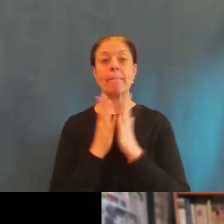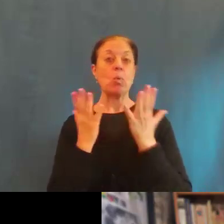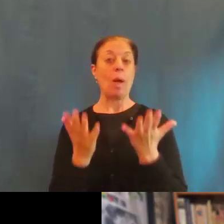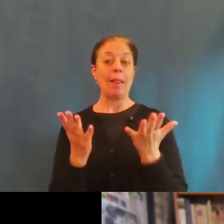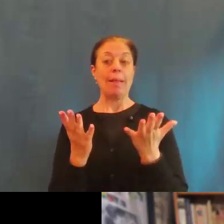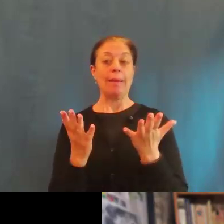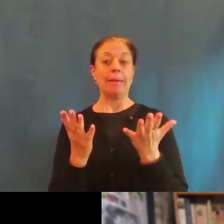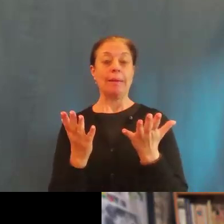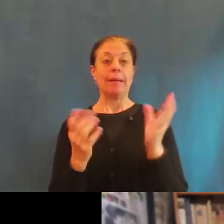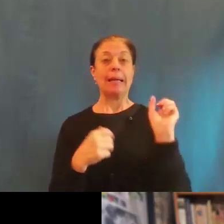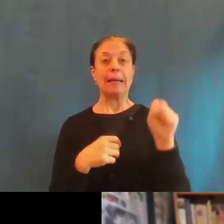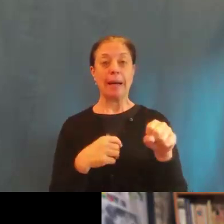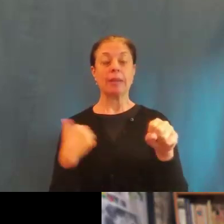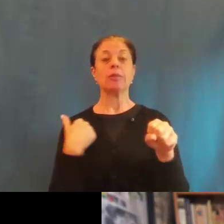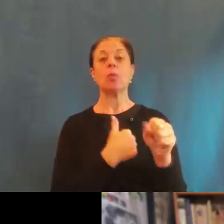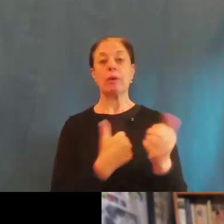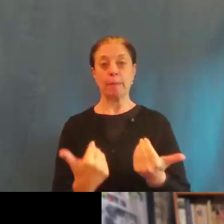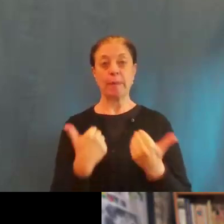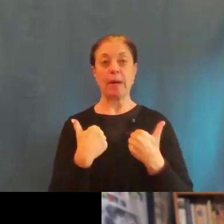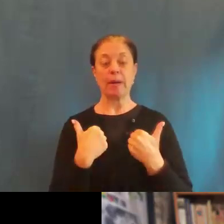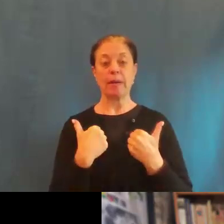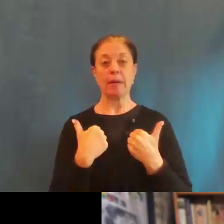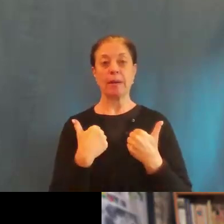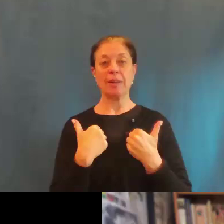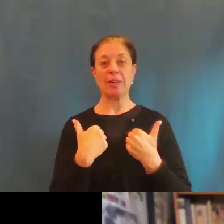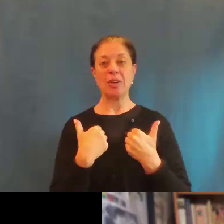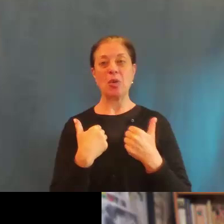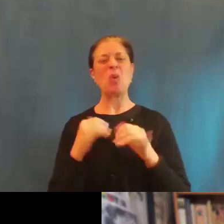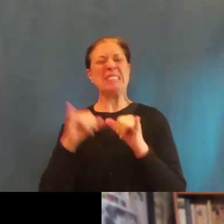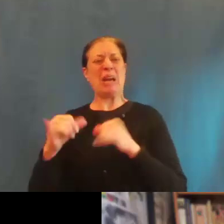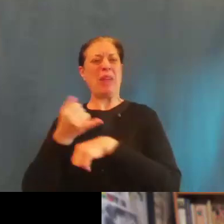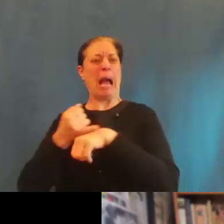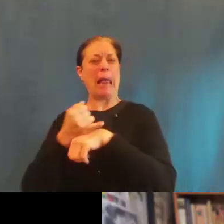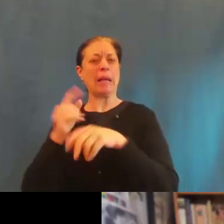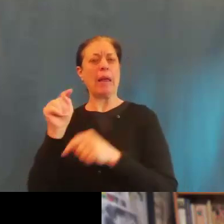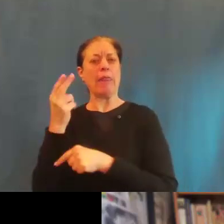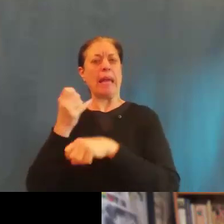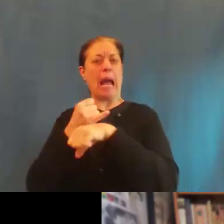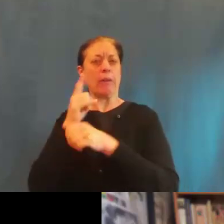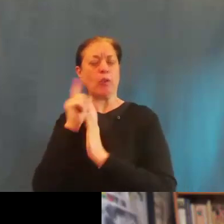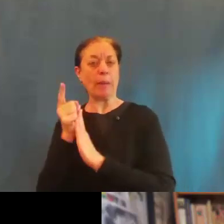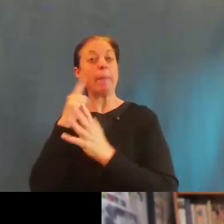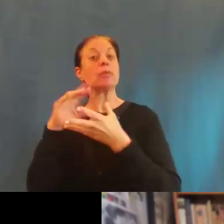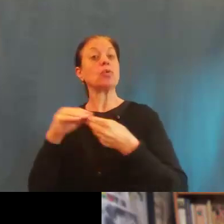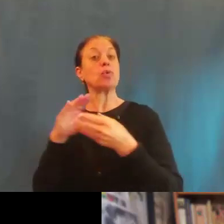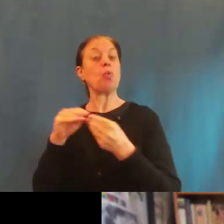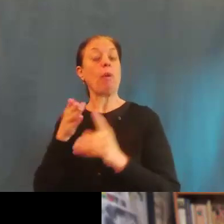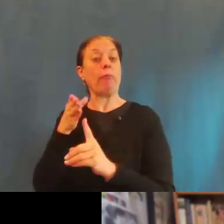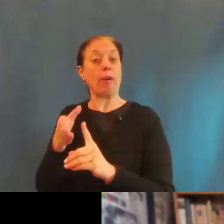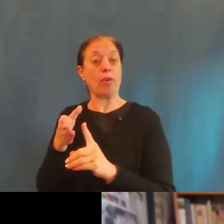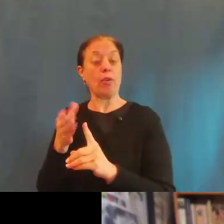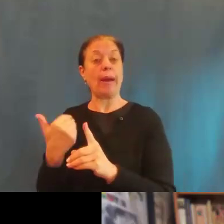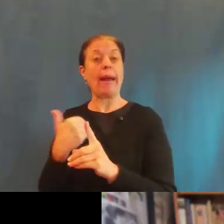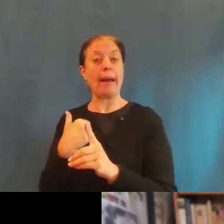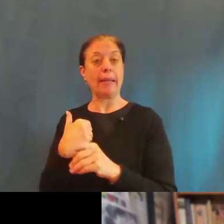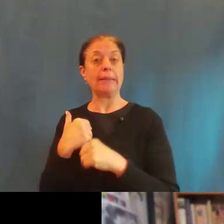Well, yes. So we'll stick to the island for a second because the story there, it has